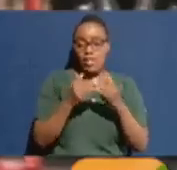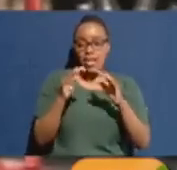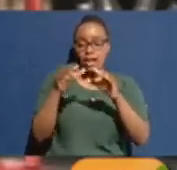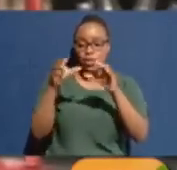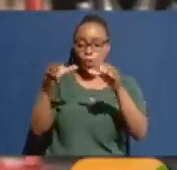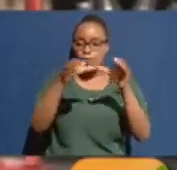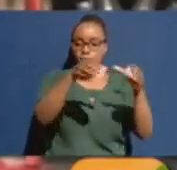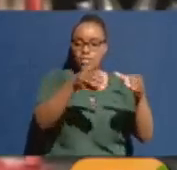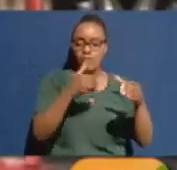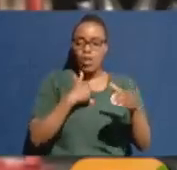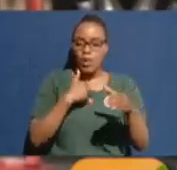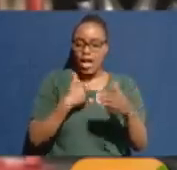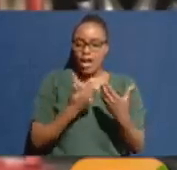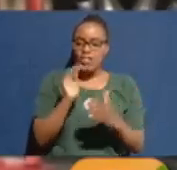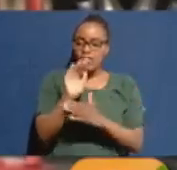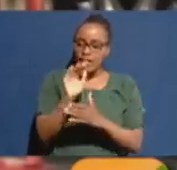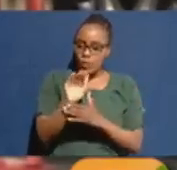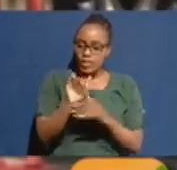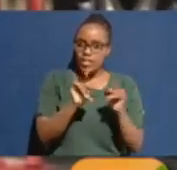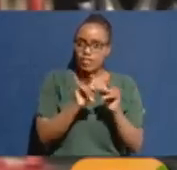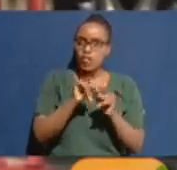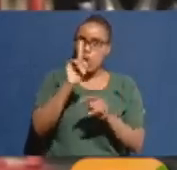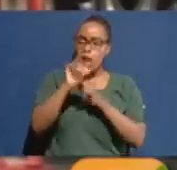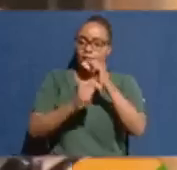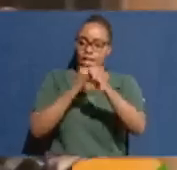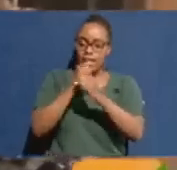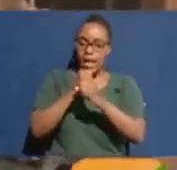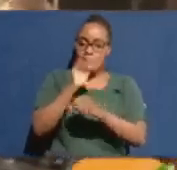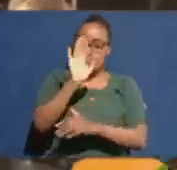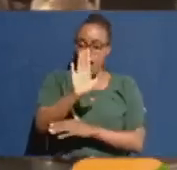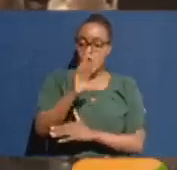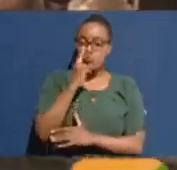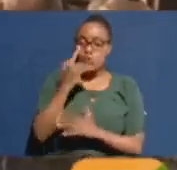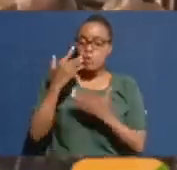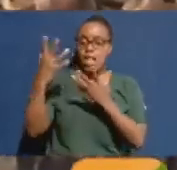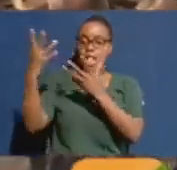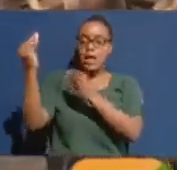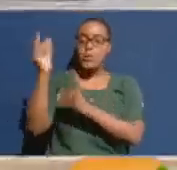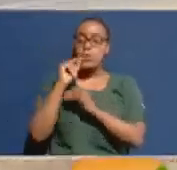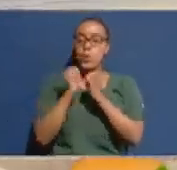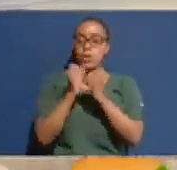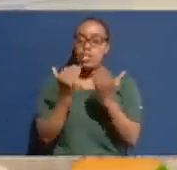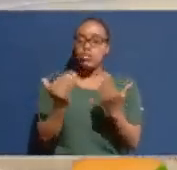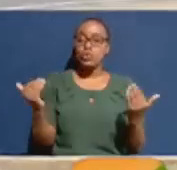na msukumo, hata alienda kama mwaka mzima kwao na watoto.